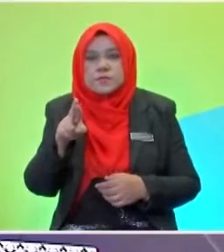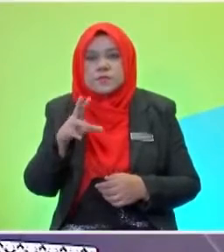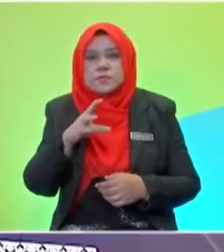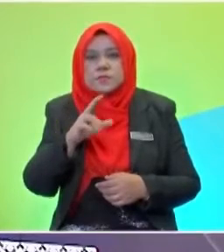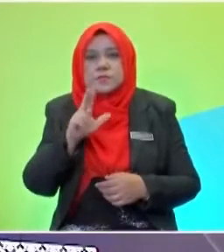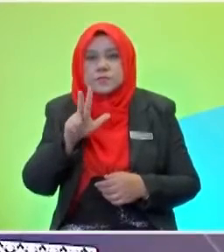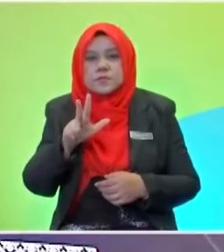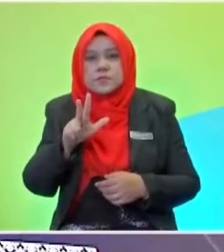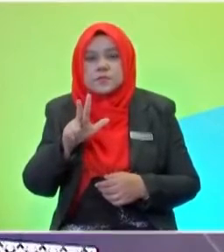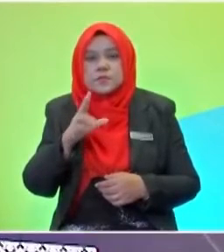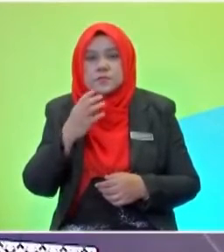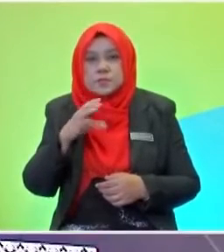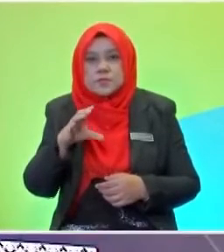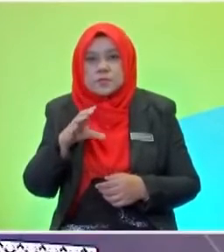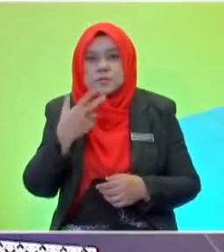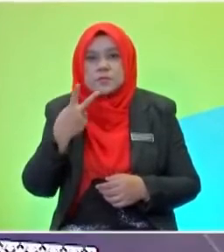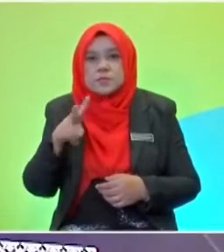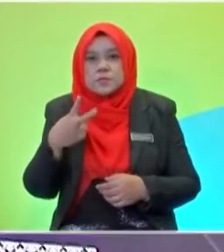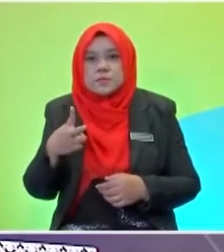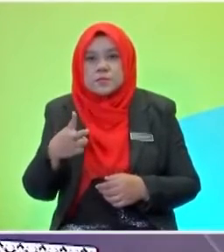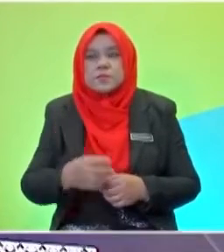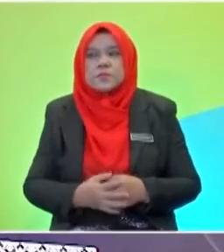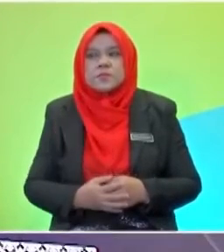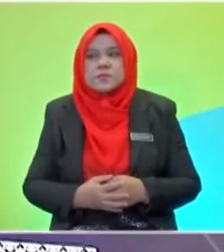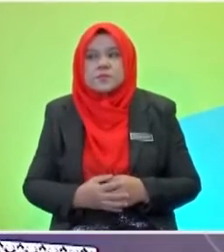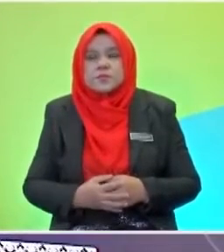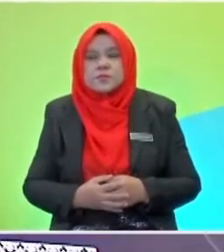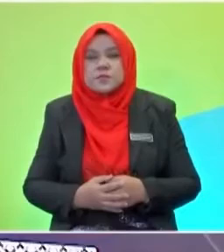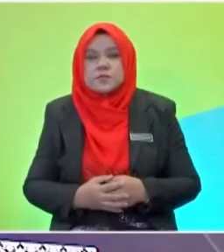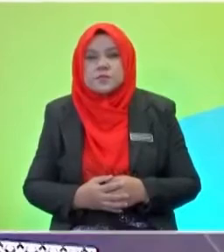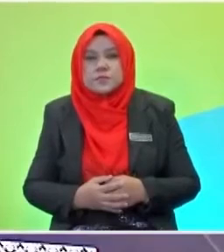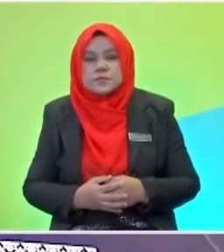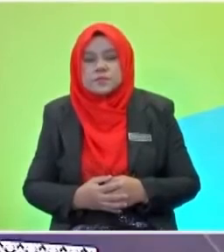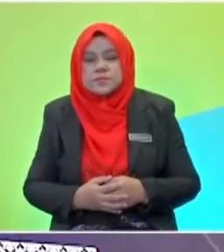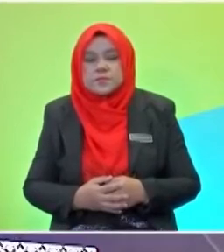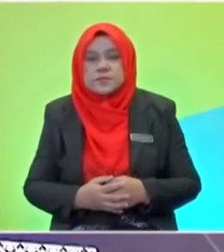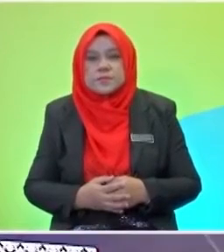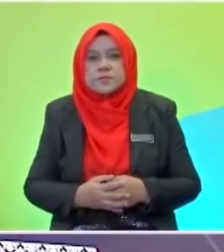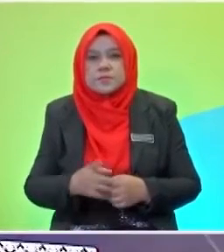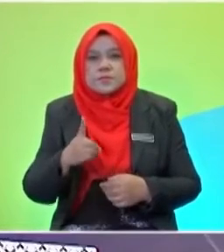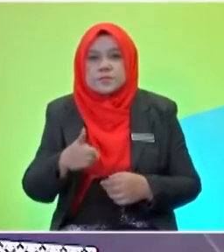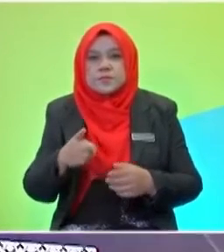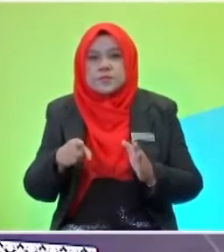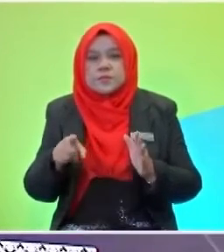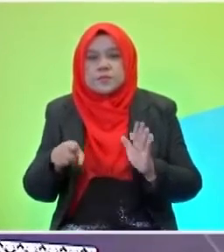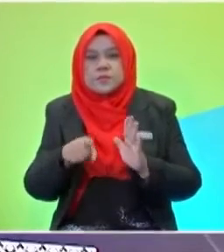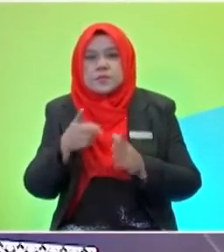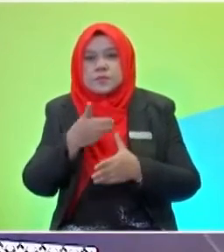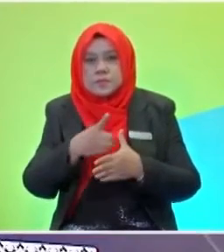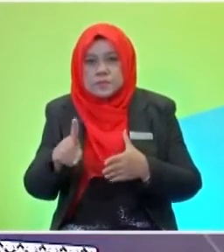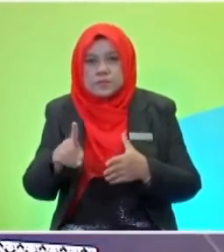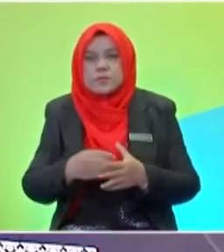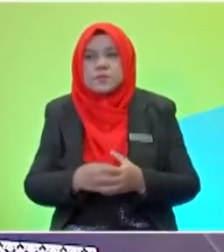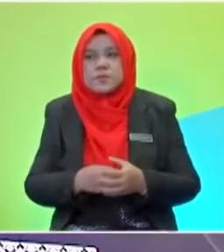3,312. Wow. You can check the answer. Later you can take 3,312 and you divide with 23, you will